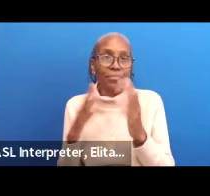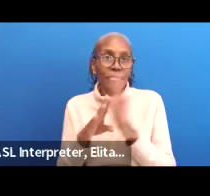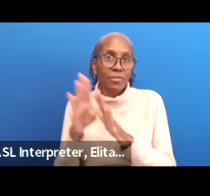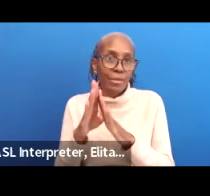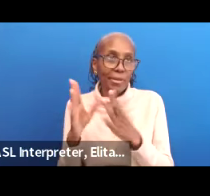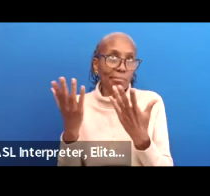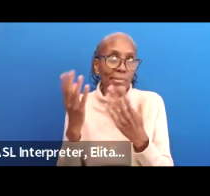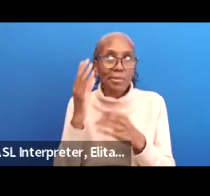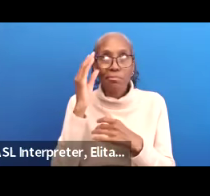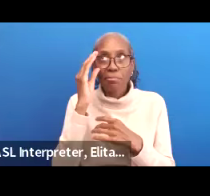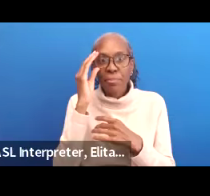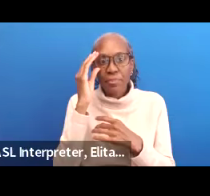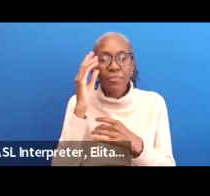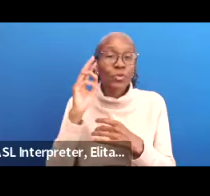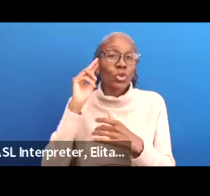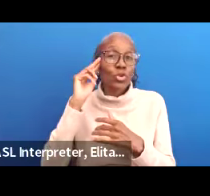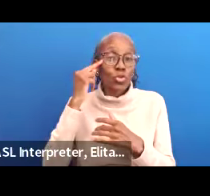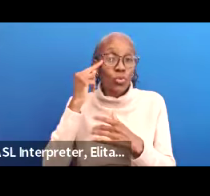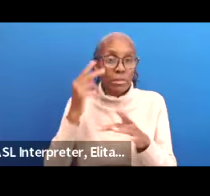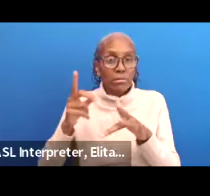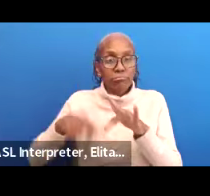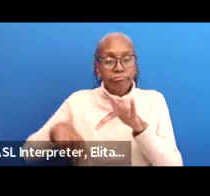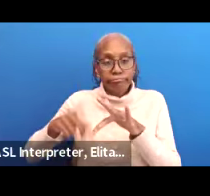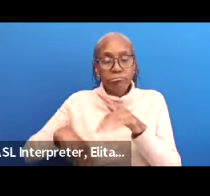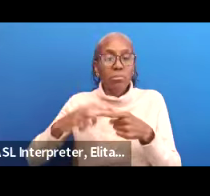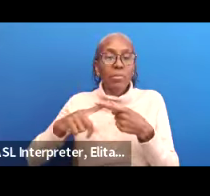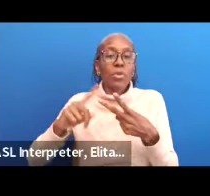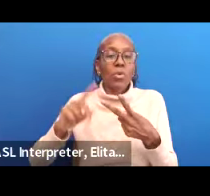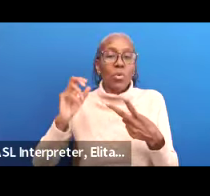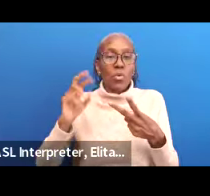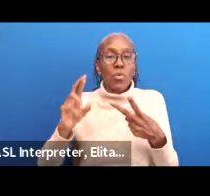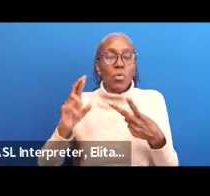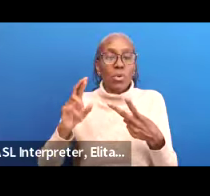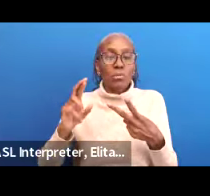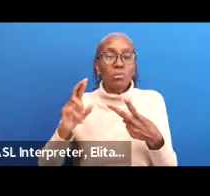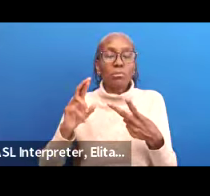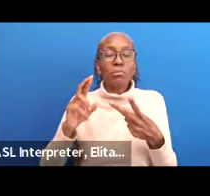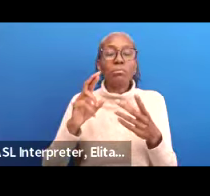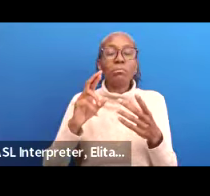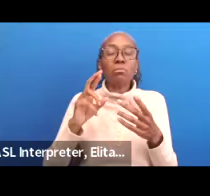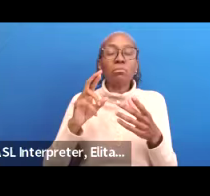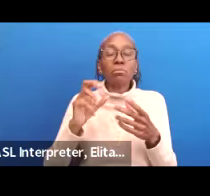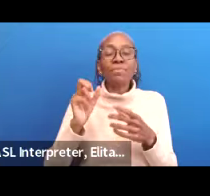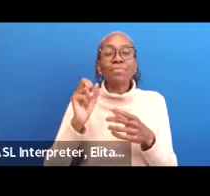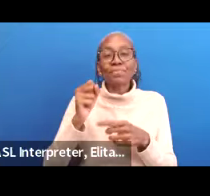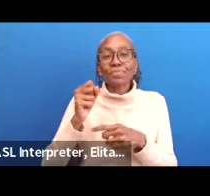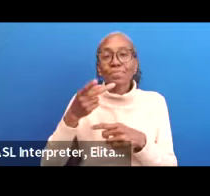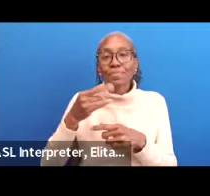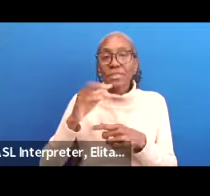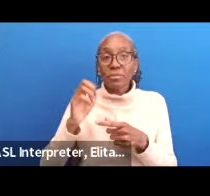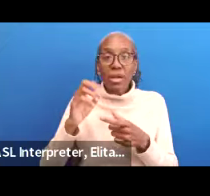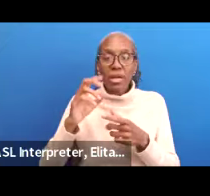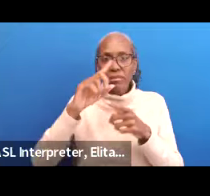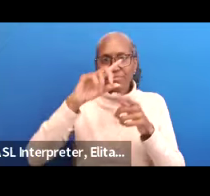develop neurologic deficits or spinal deformity or